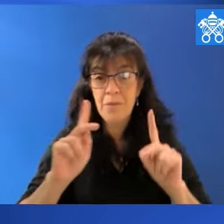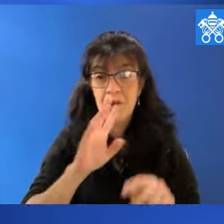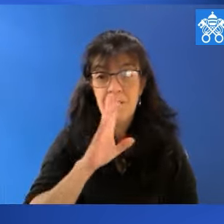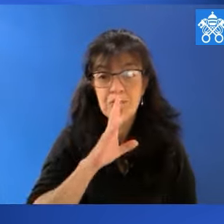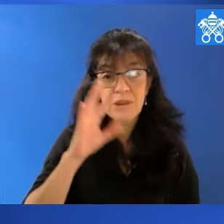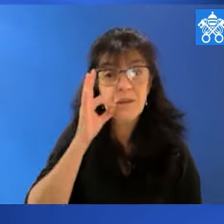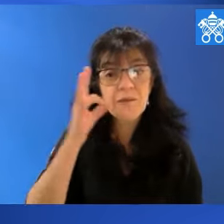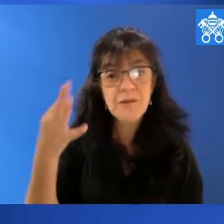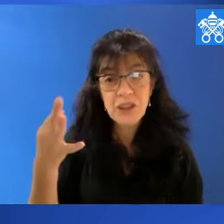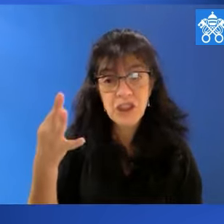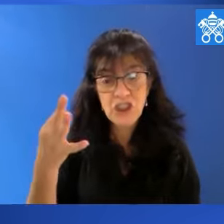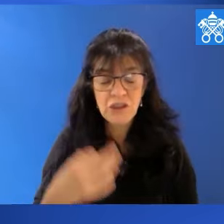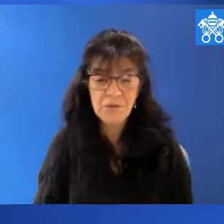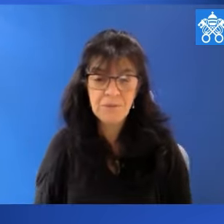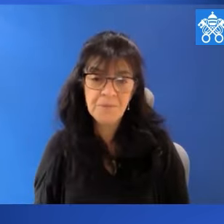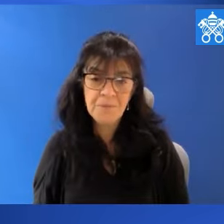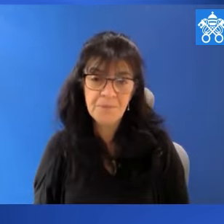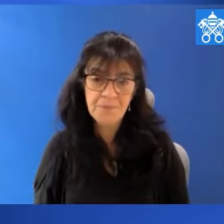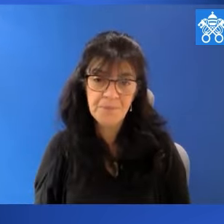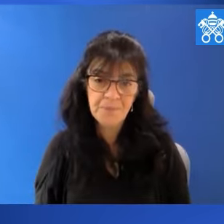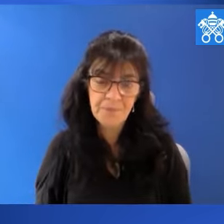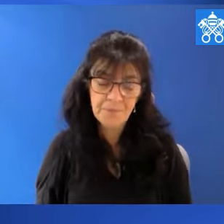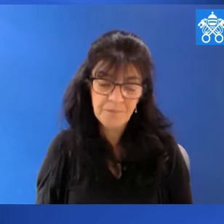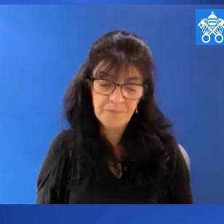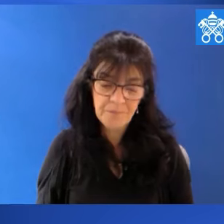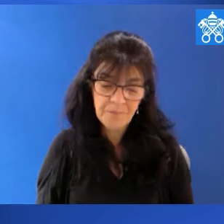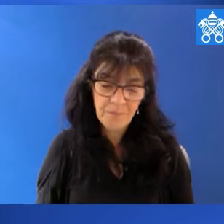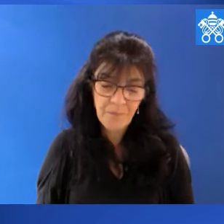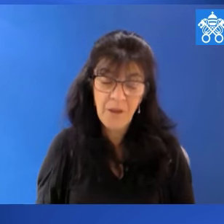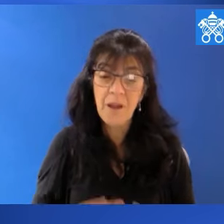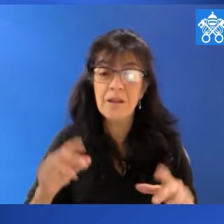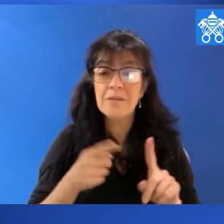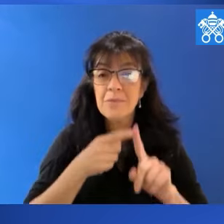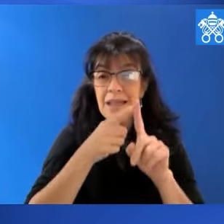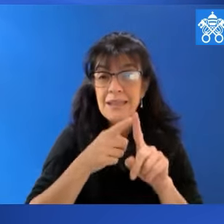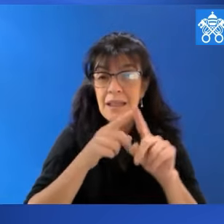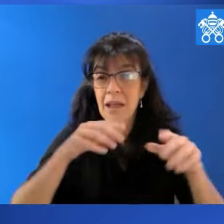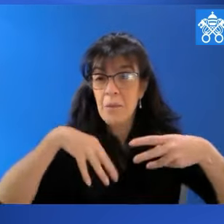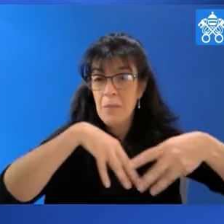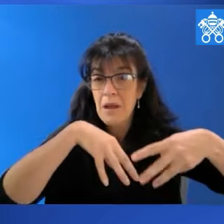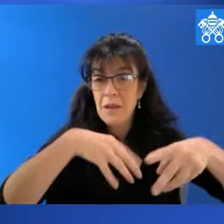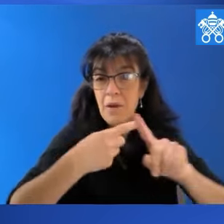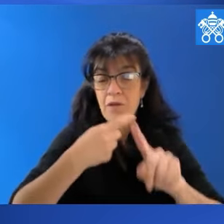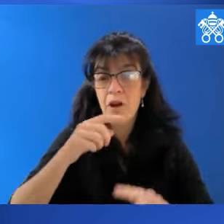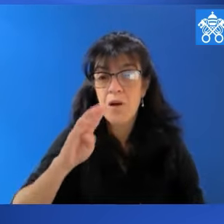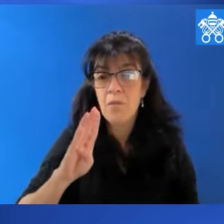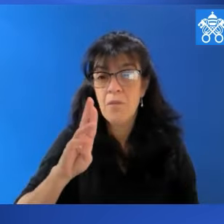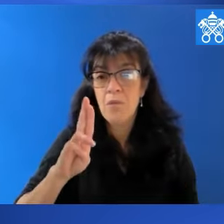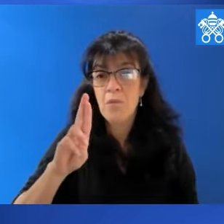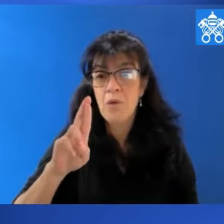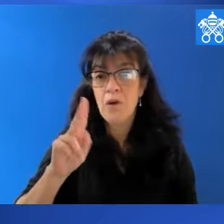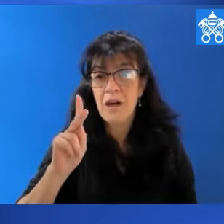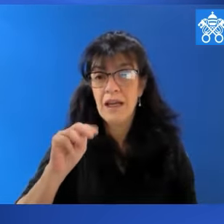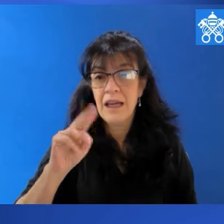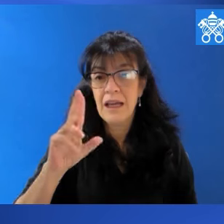I cordially greet the French-speaking pilgrims, in particular the group of pilgrims from Burkina Faso and